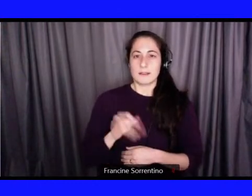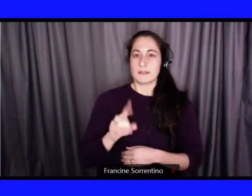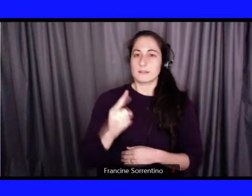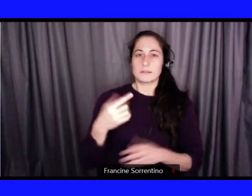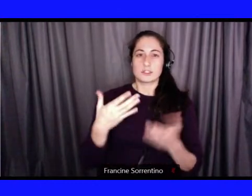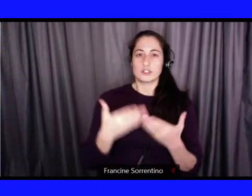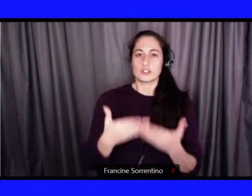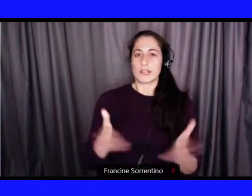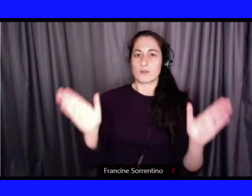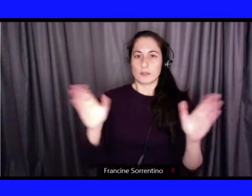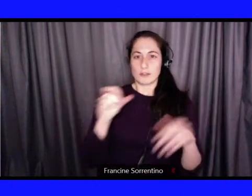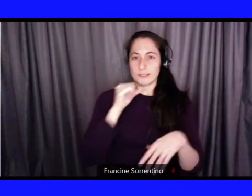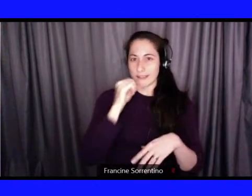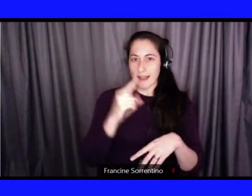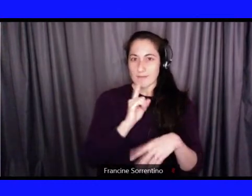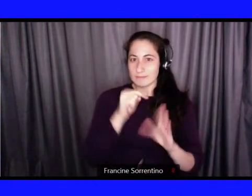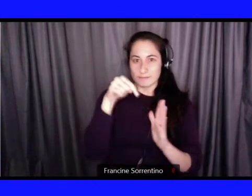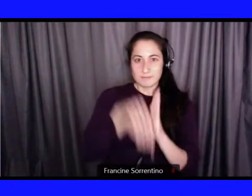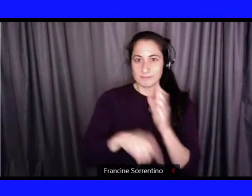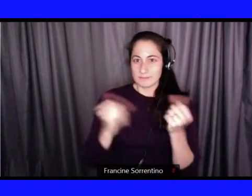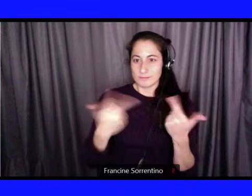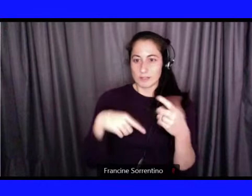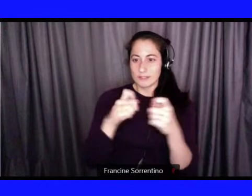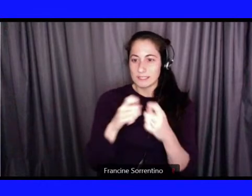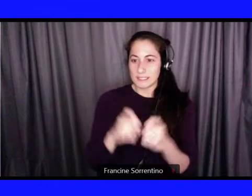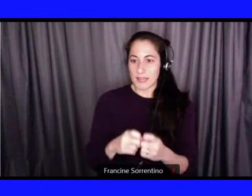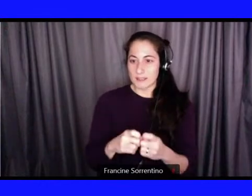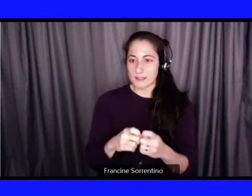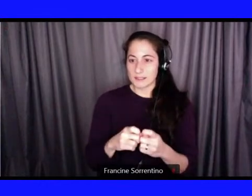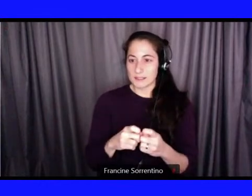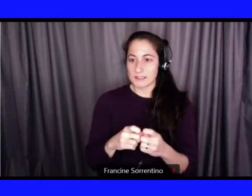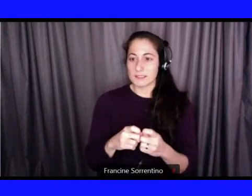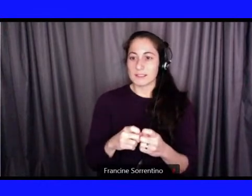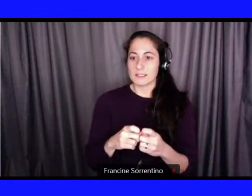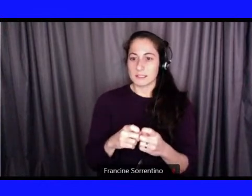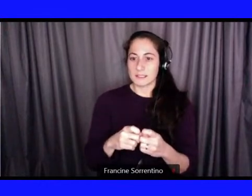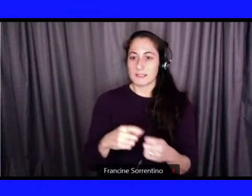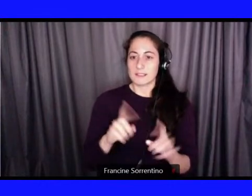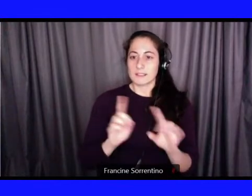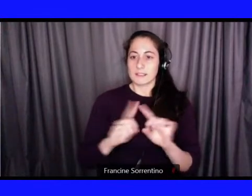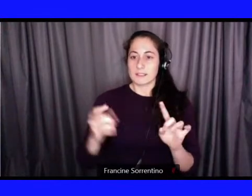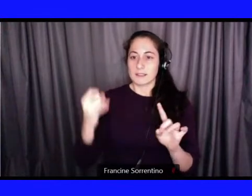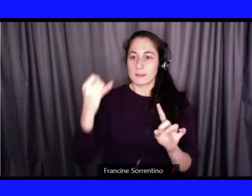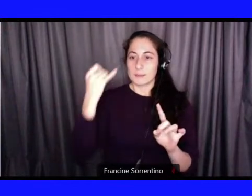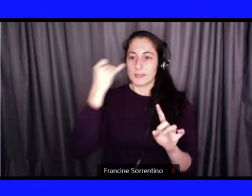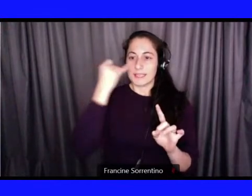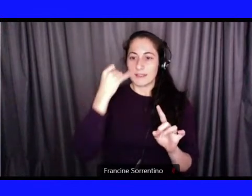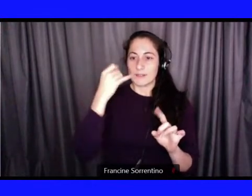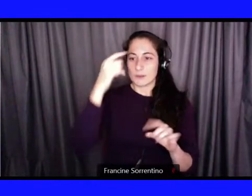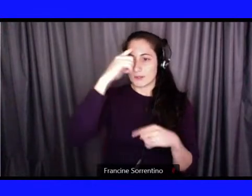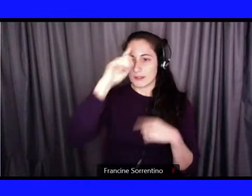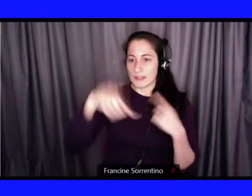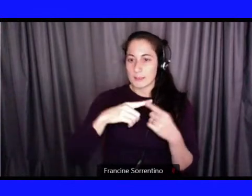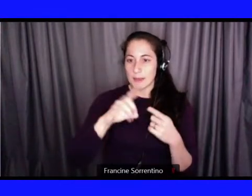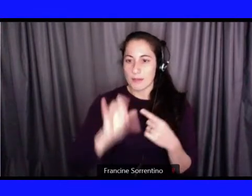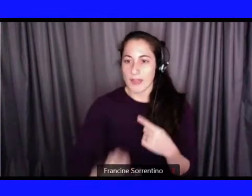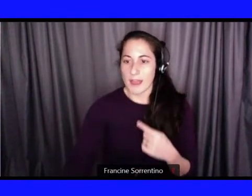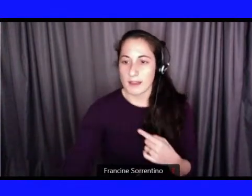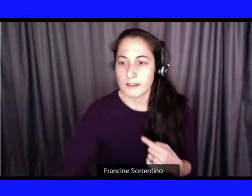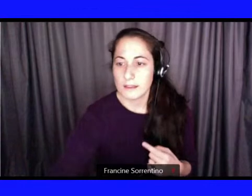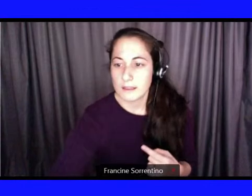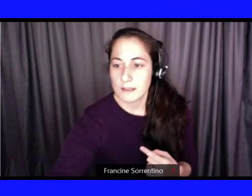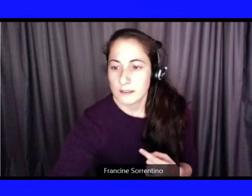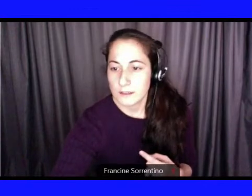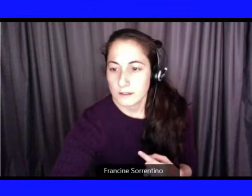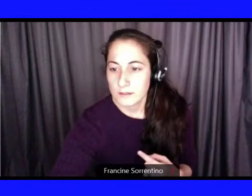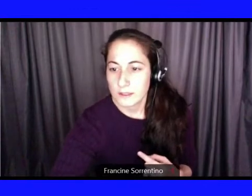broadband. Yeah, that's right. Which is interesting. I hadn't thought about that, but on the social side,